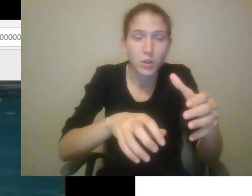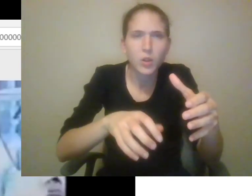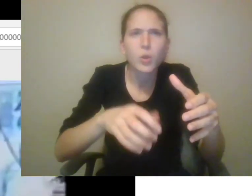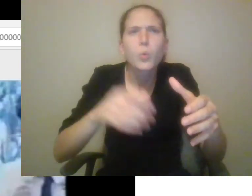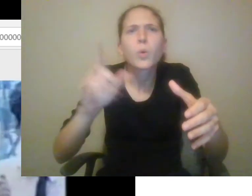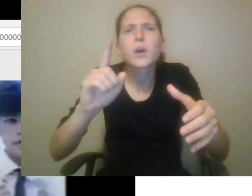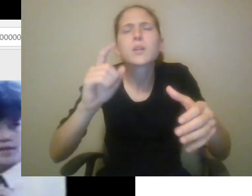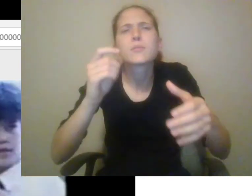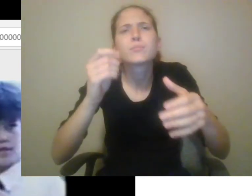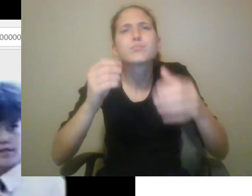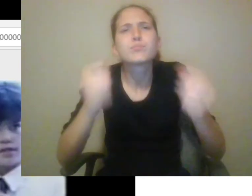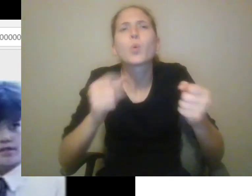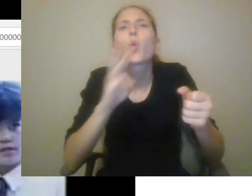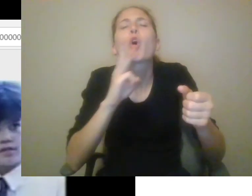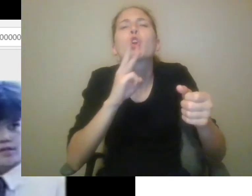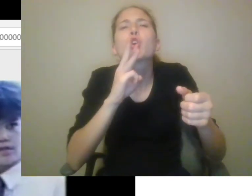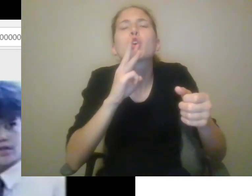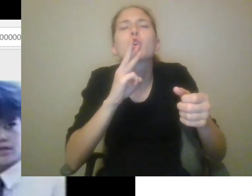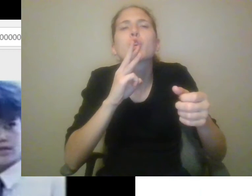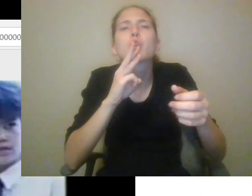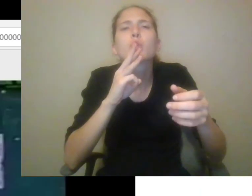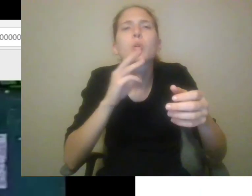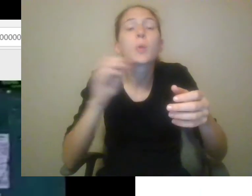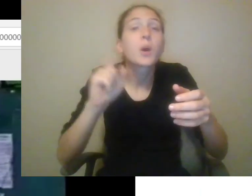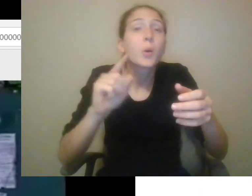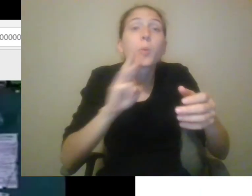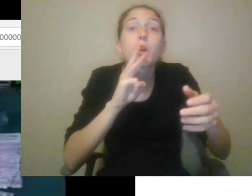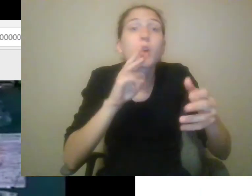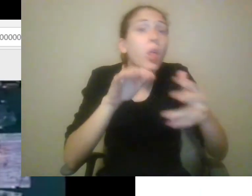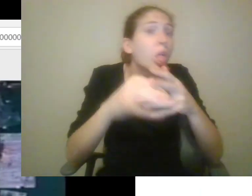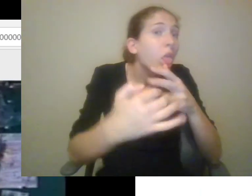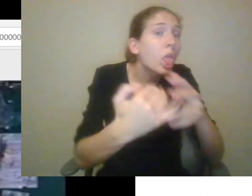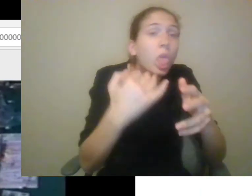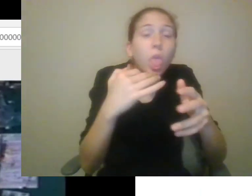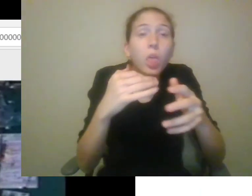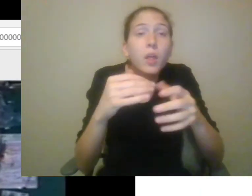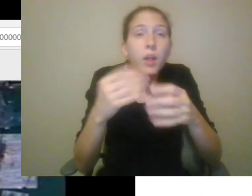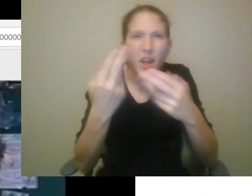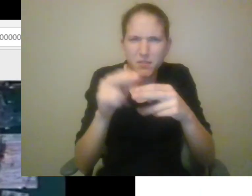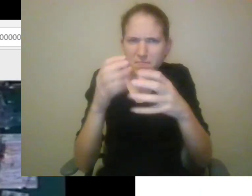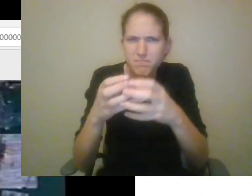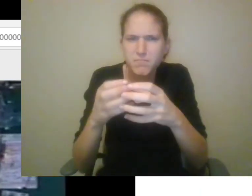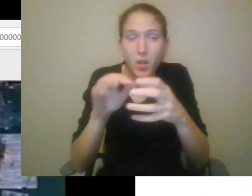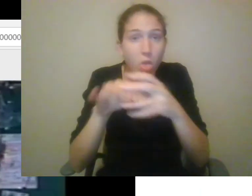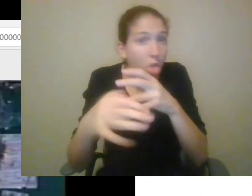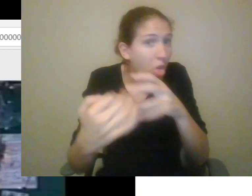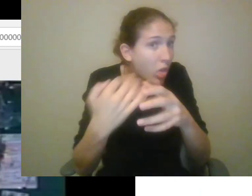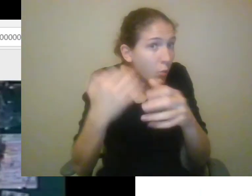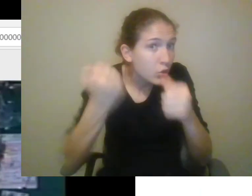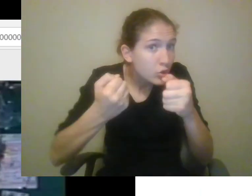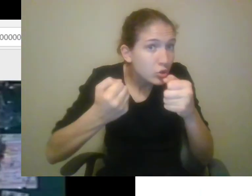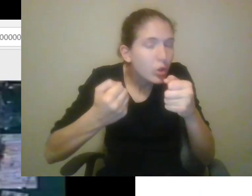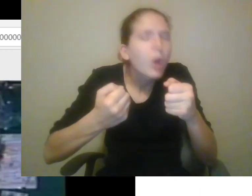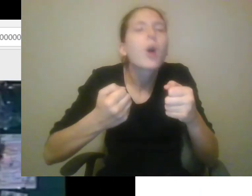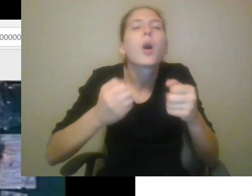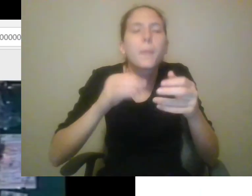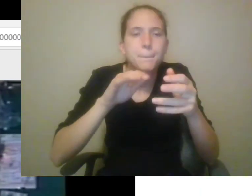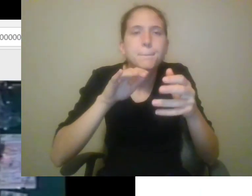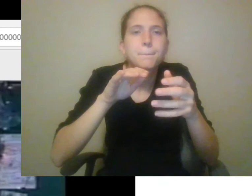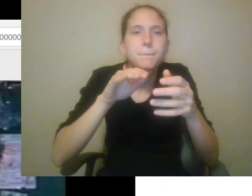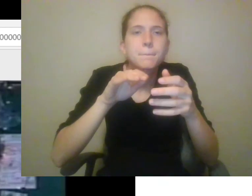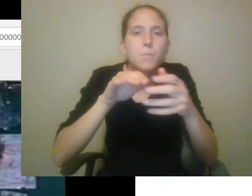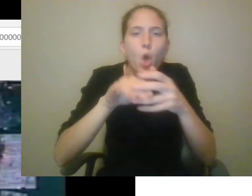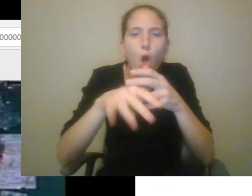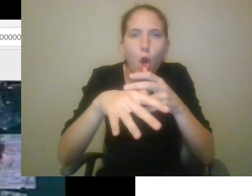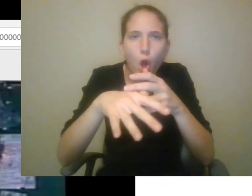No. Where's the water going to go, Josh? It's going to squeeze in, and the water's going to go outside, and the egg would get smaller. Okay, this egg, if you